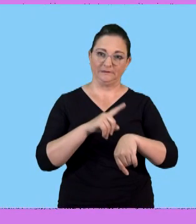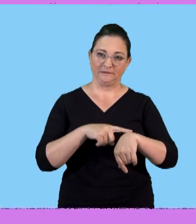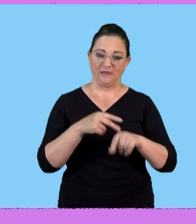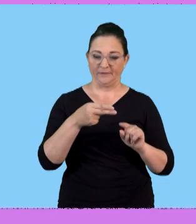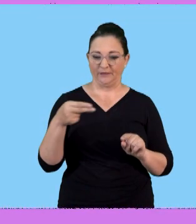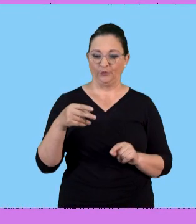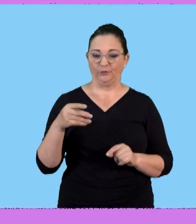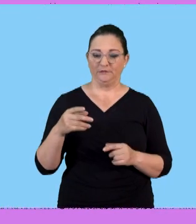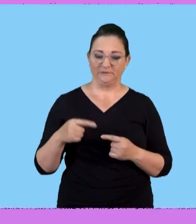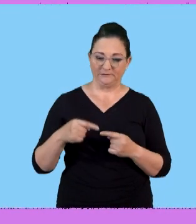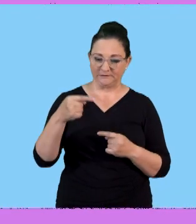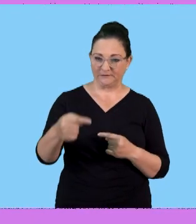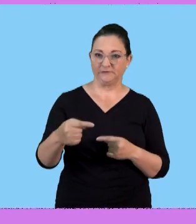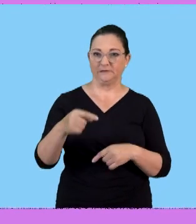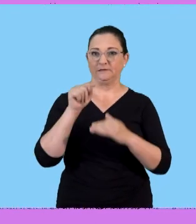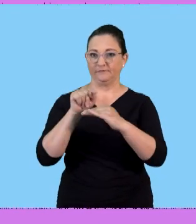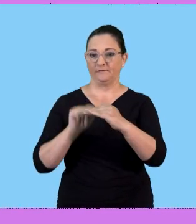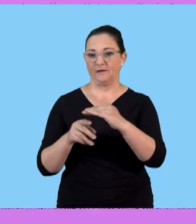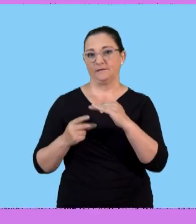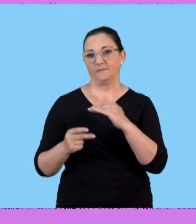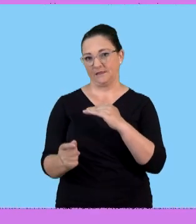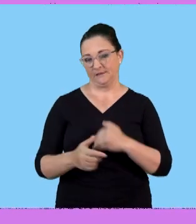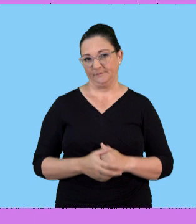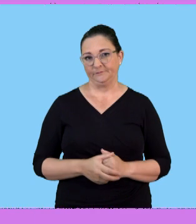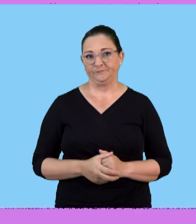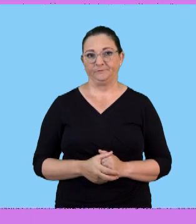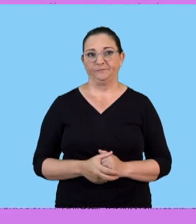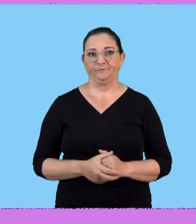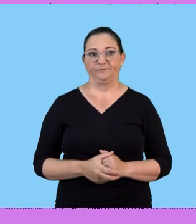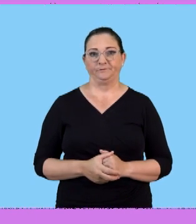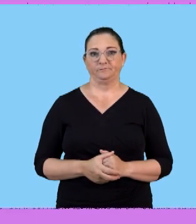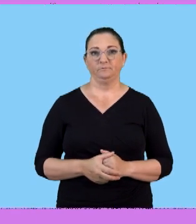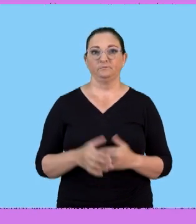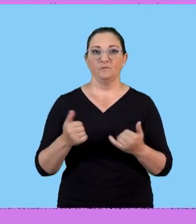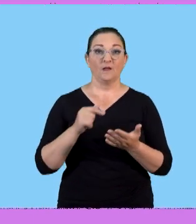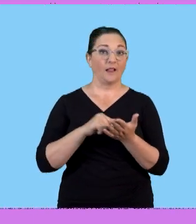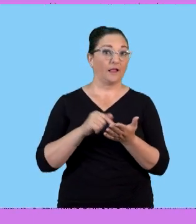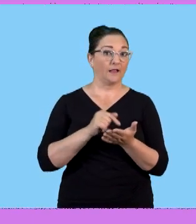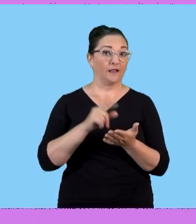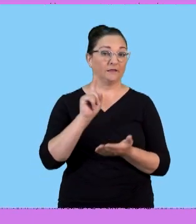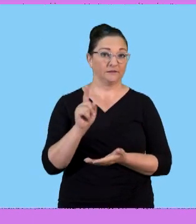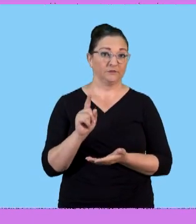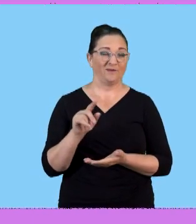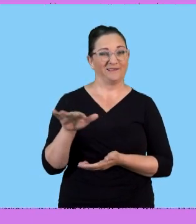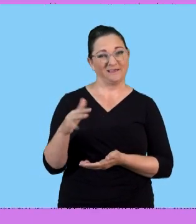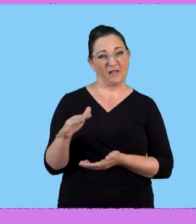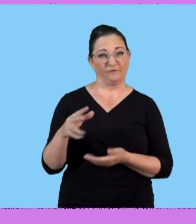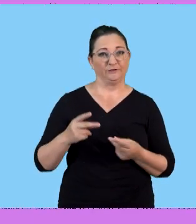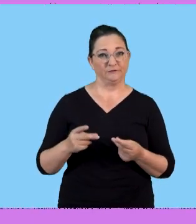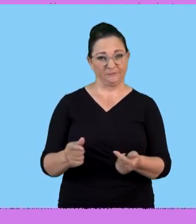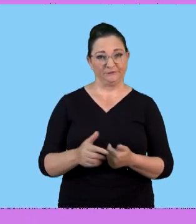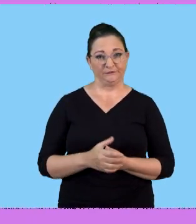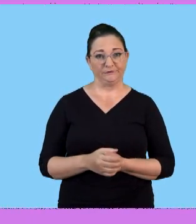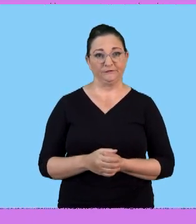distance divided by speed. Okay? So here it says calculate his average